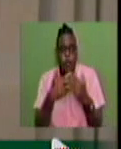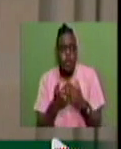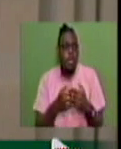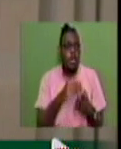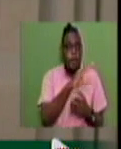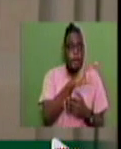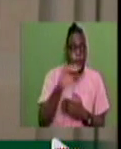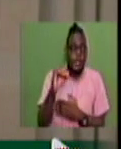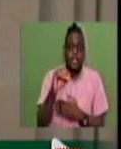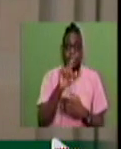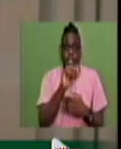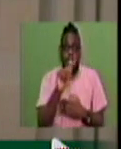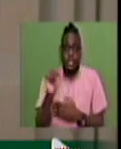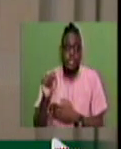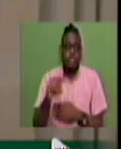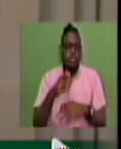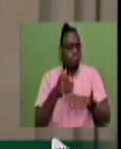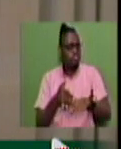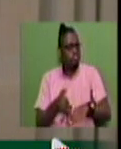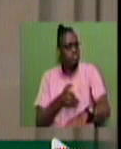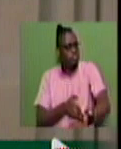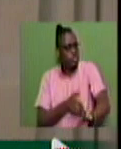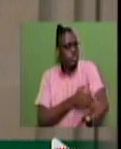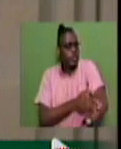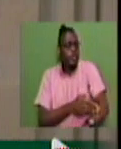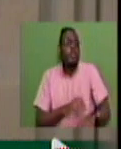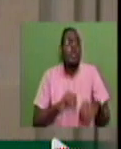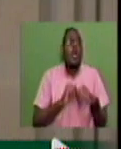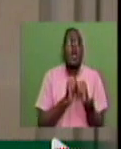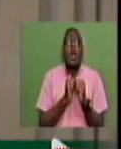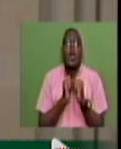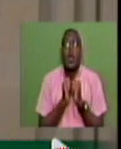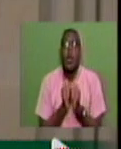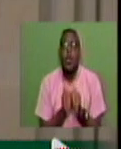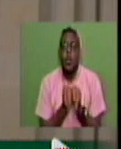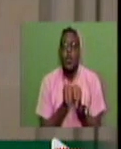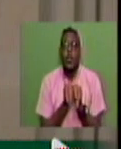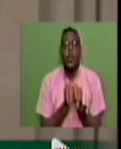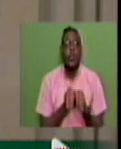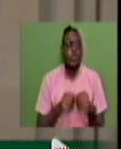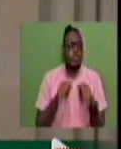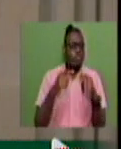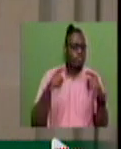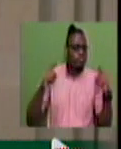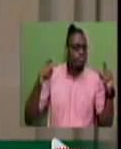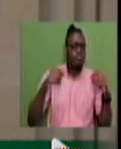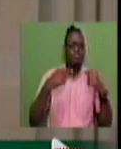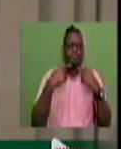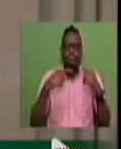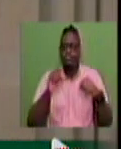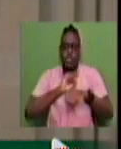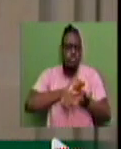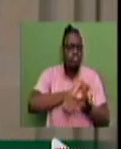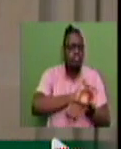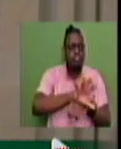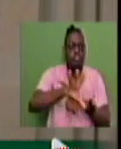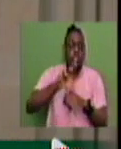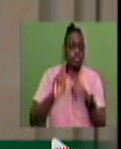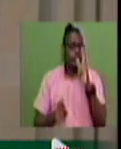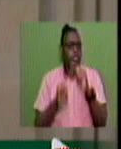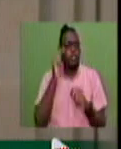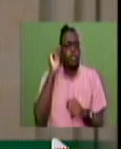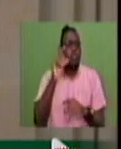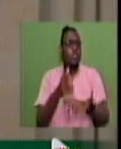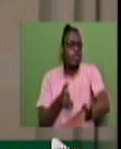efficiency and its overall broadcast quality. Critical pieces of equipment were received, and understandably, in the